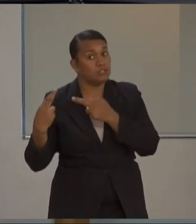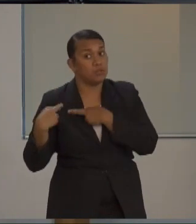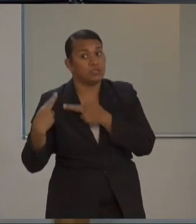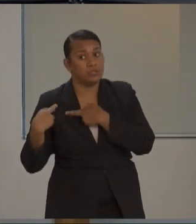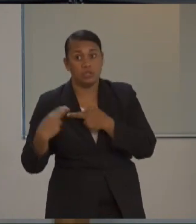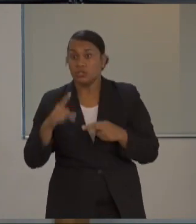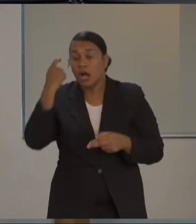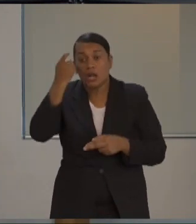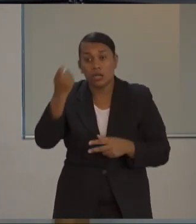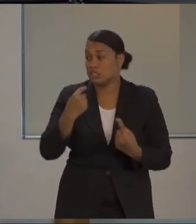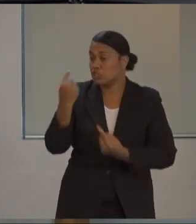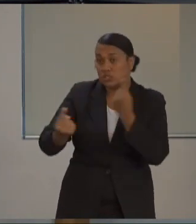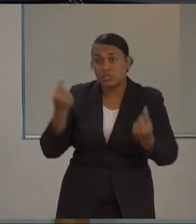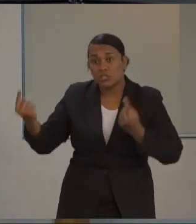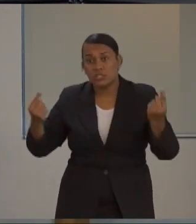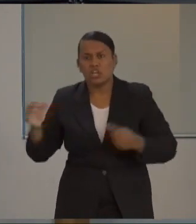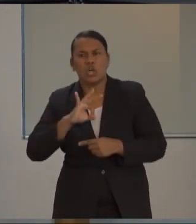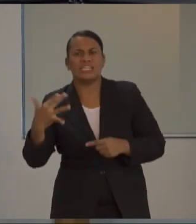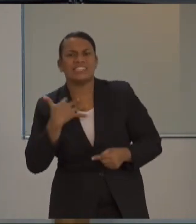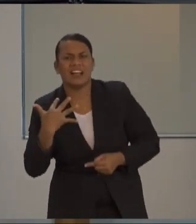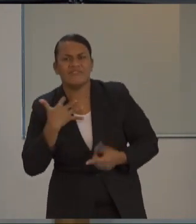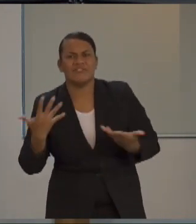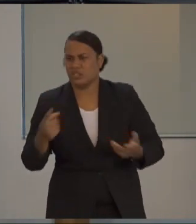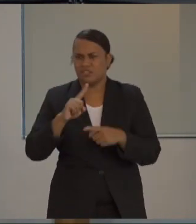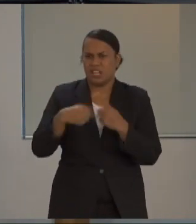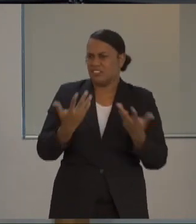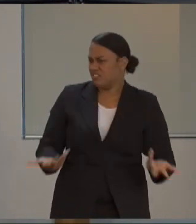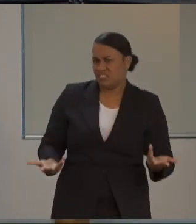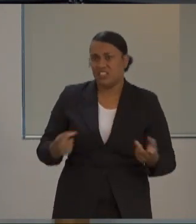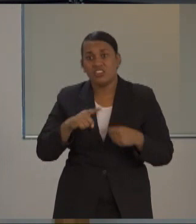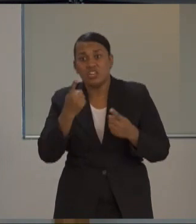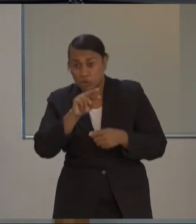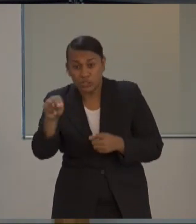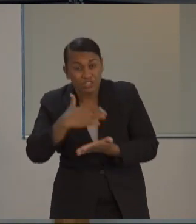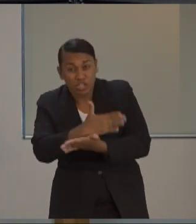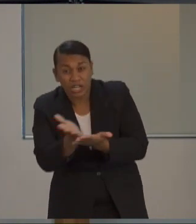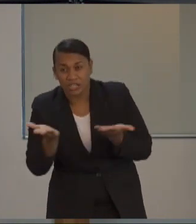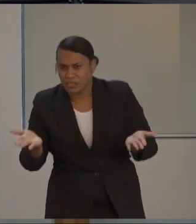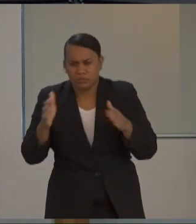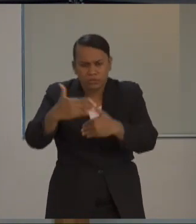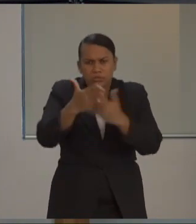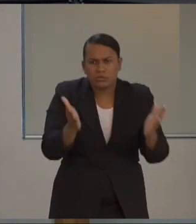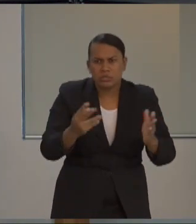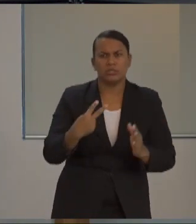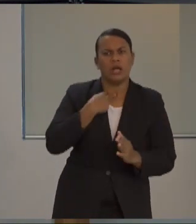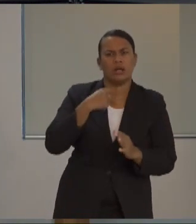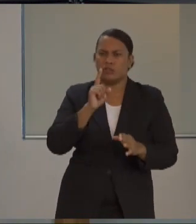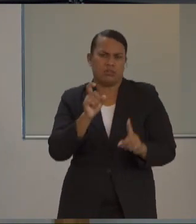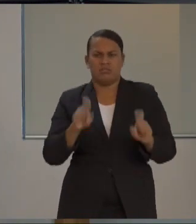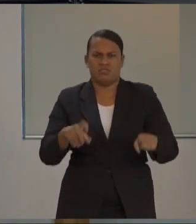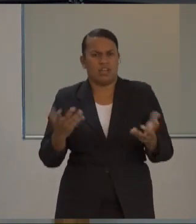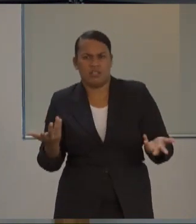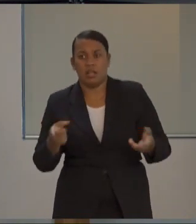each other, and being unselfish about things. That you've got to share that confined space with family and loved ones, and you need to